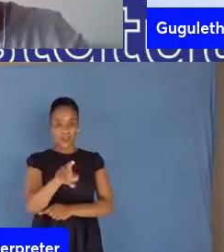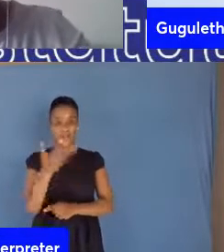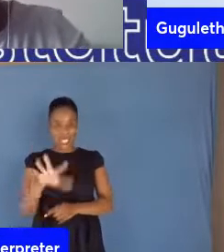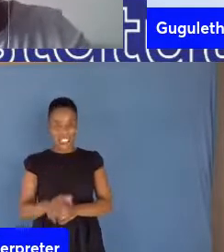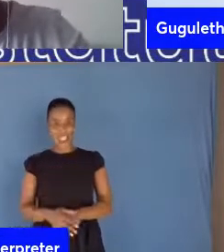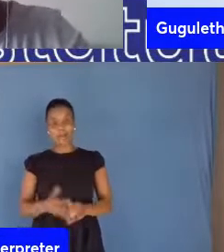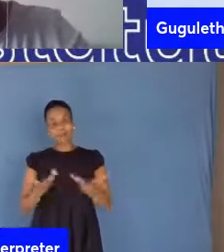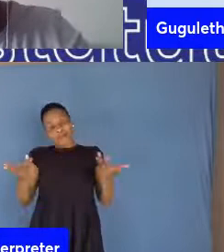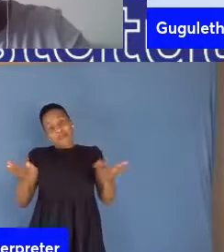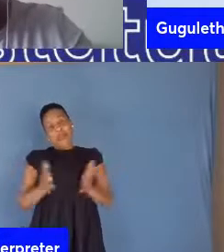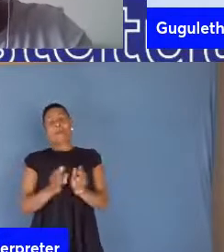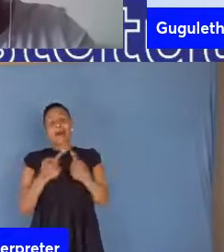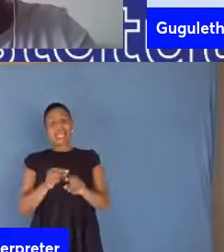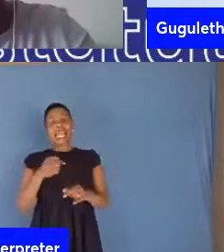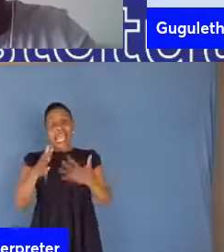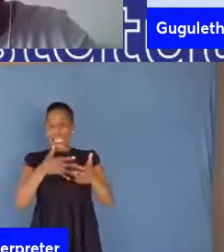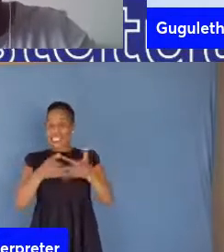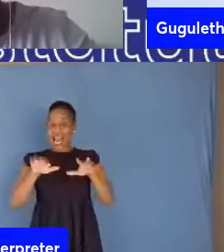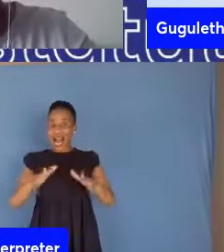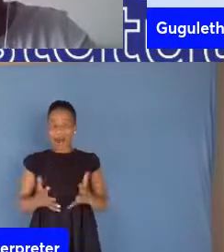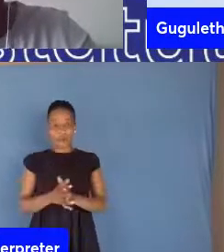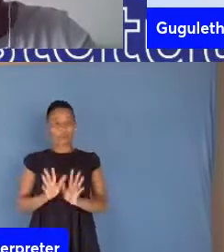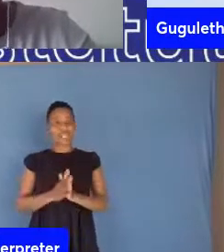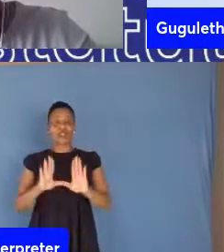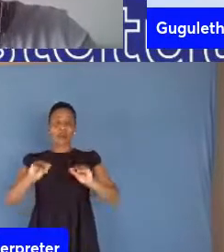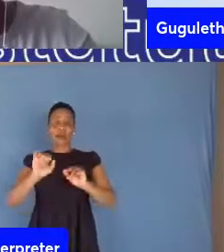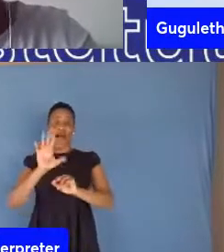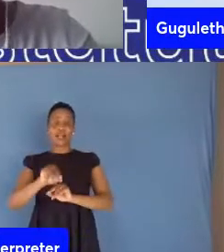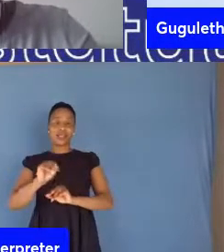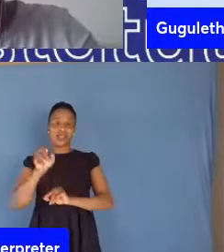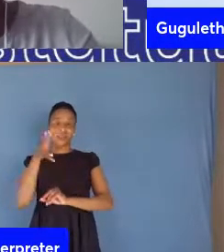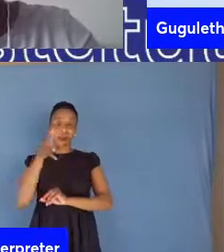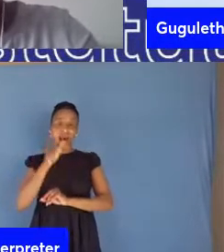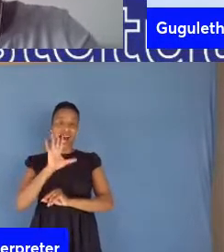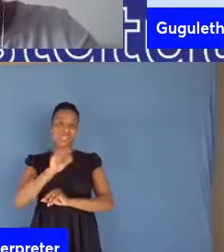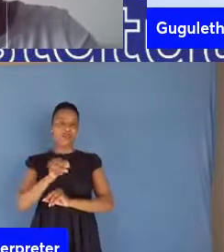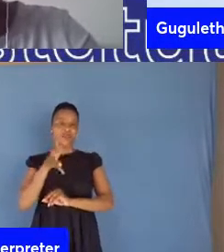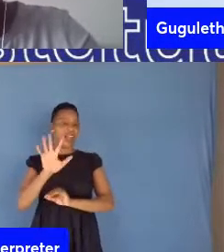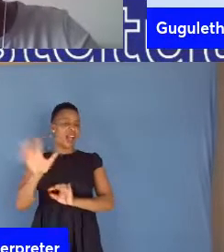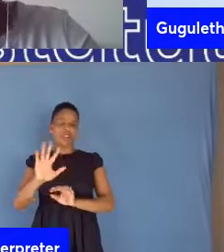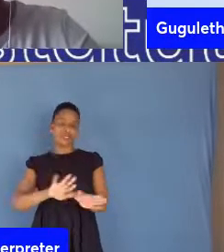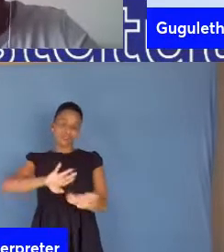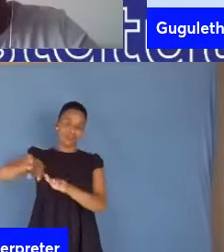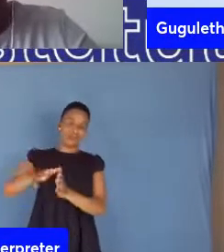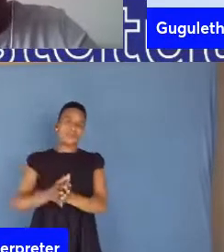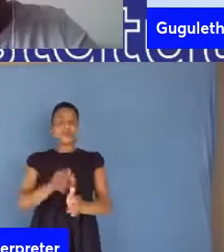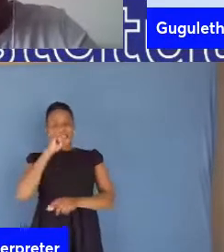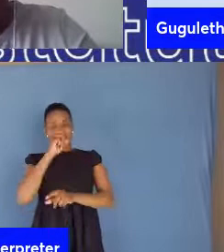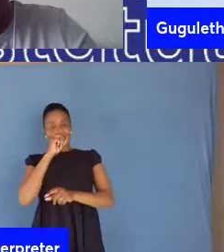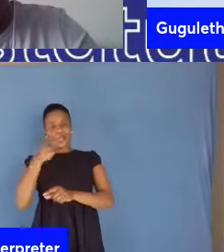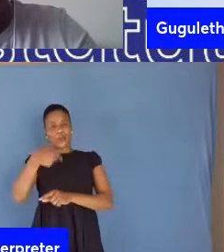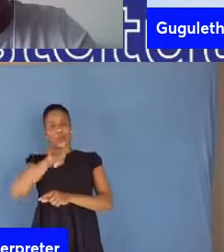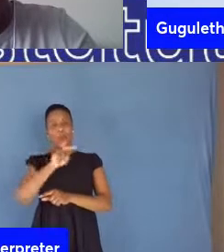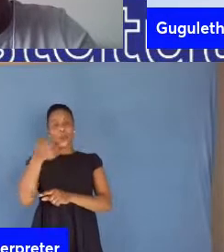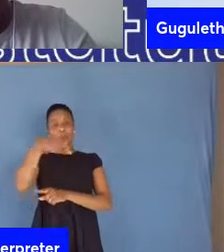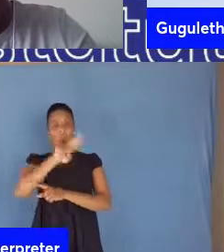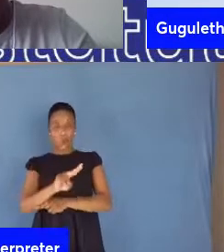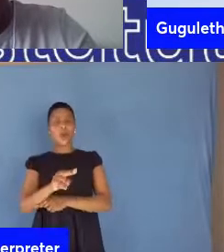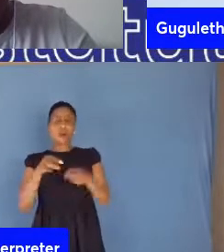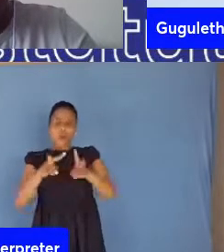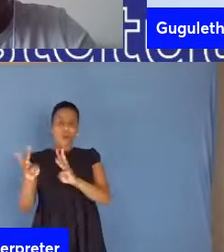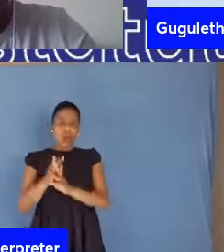rather. Sis Gugu, quickly, what interventions are there to empower young people?